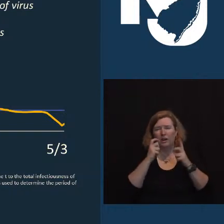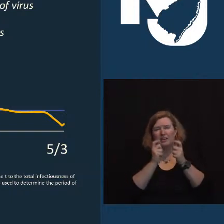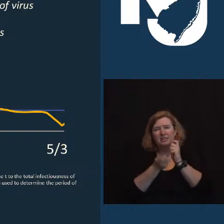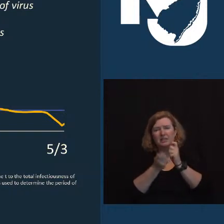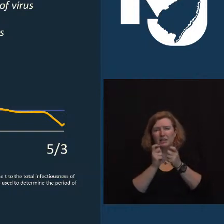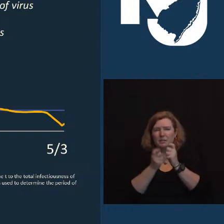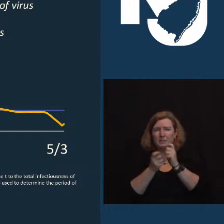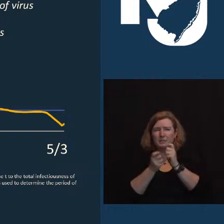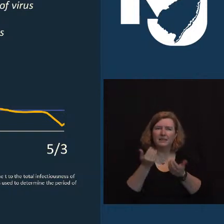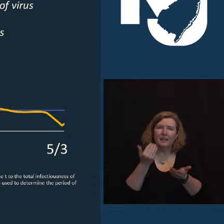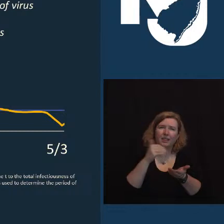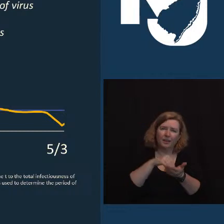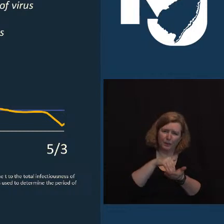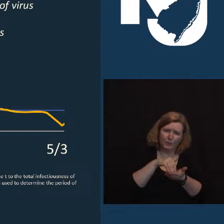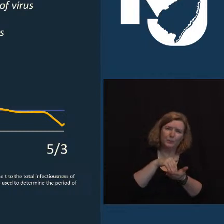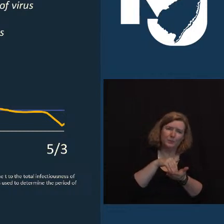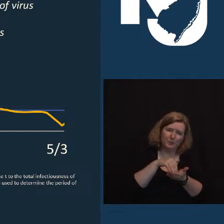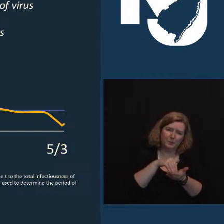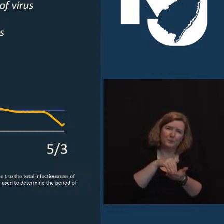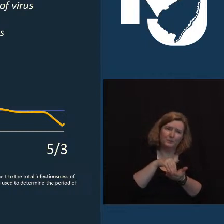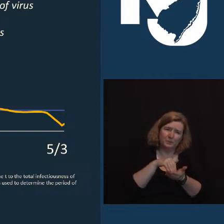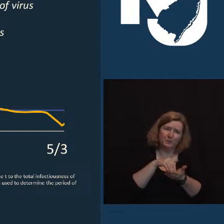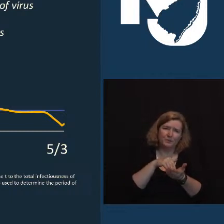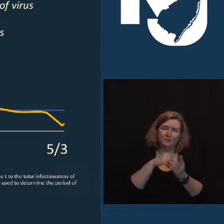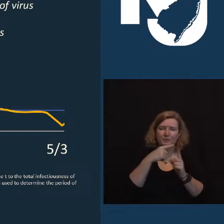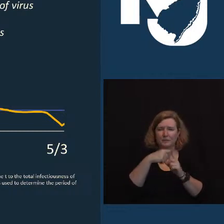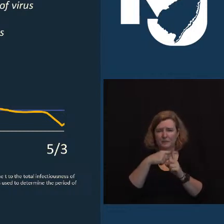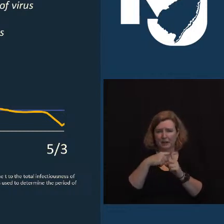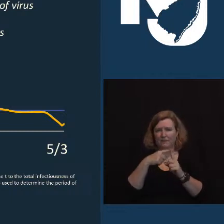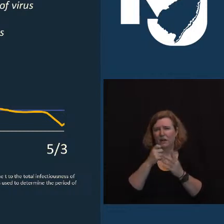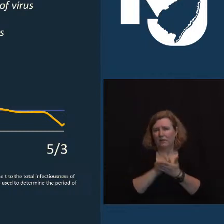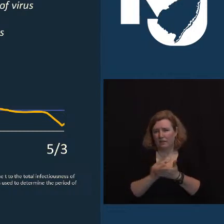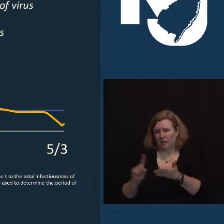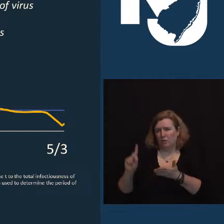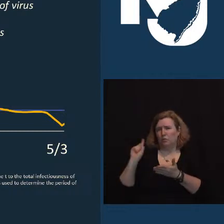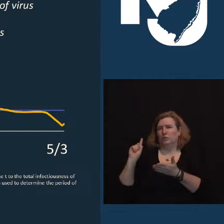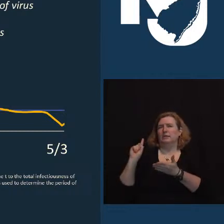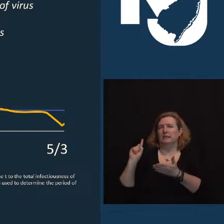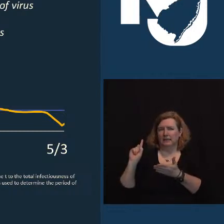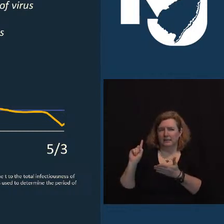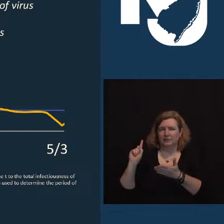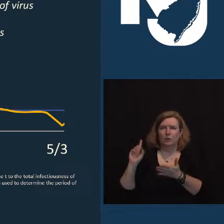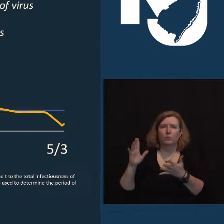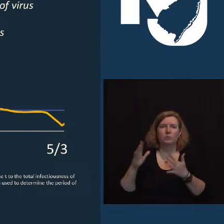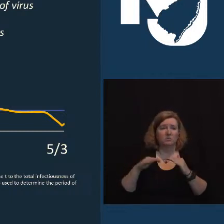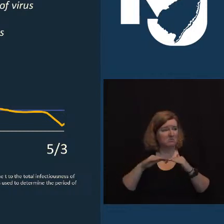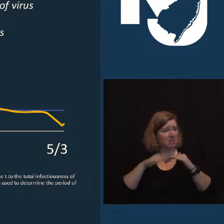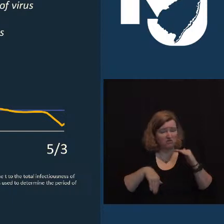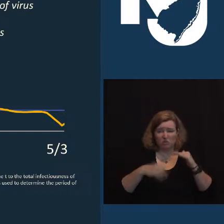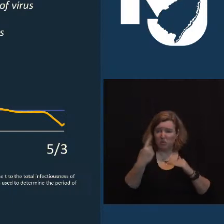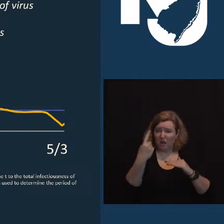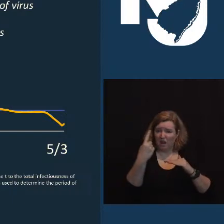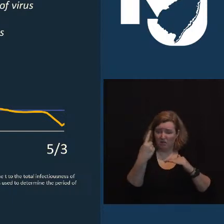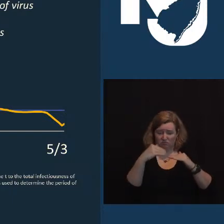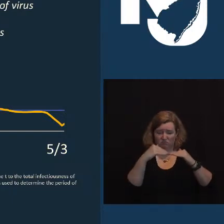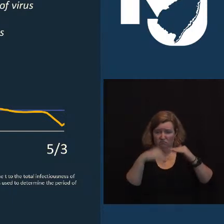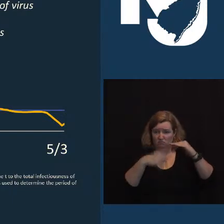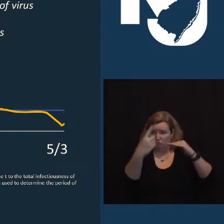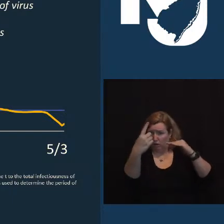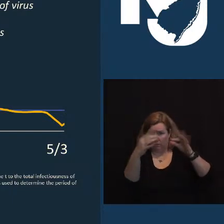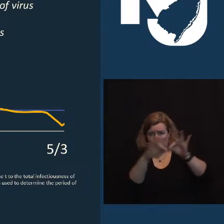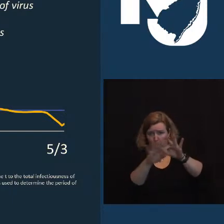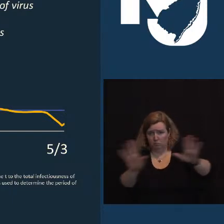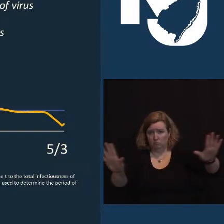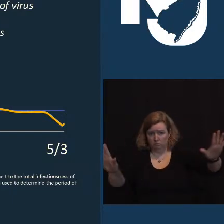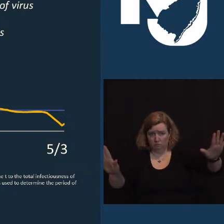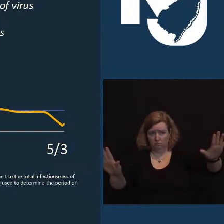we referred to just over a week ago. In any case, it is under 1, it's meaningfully under 1, and that's the most important